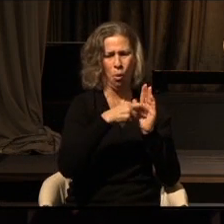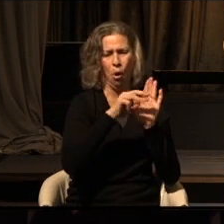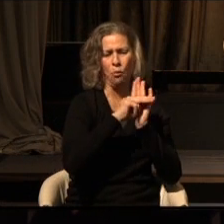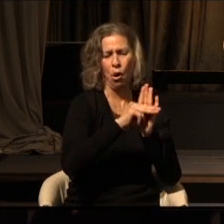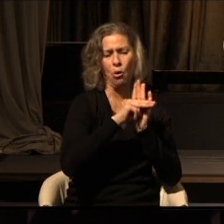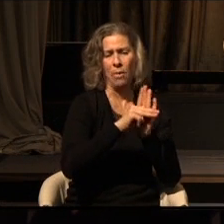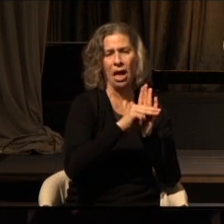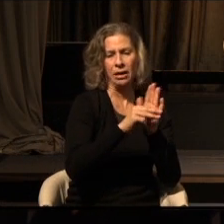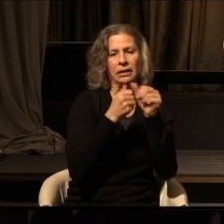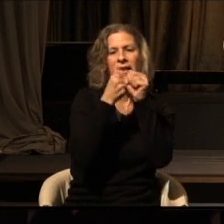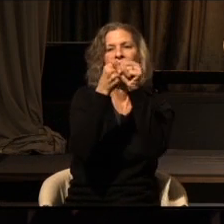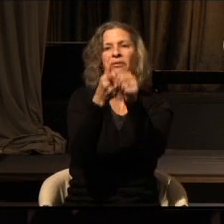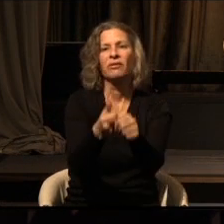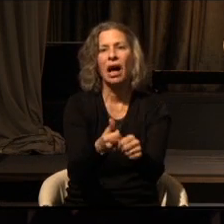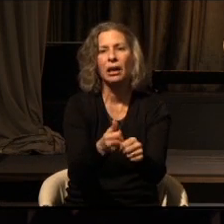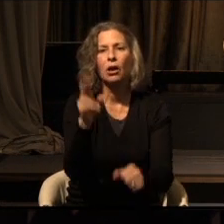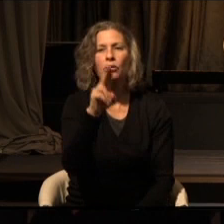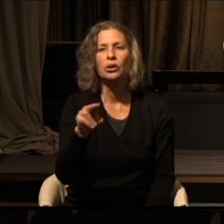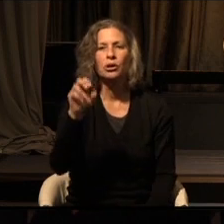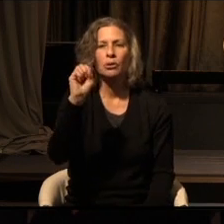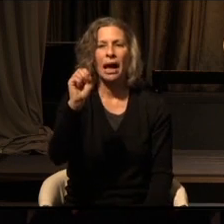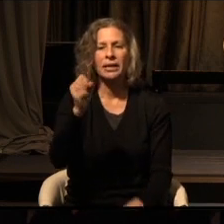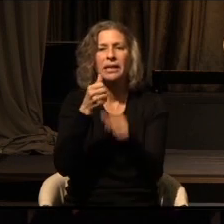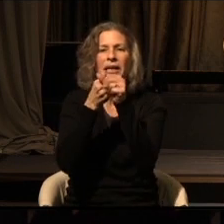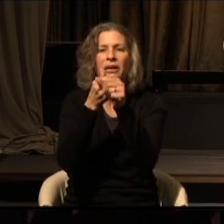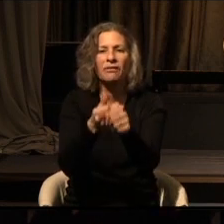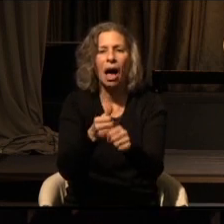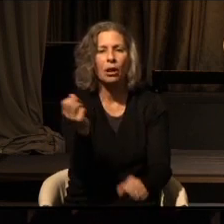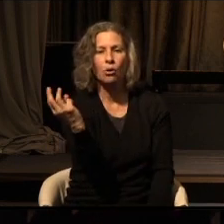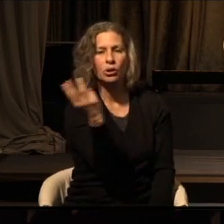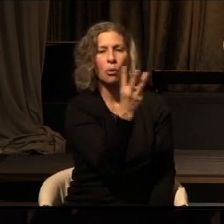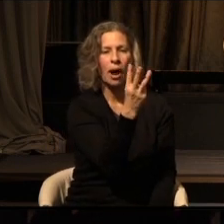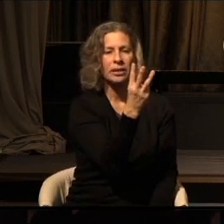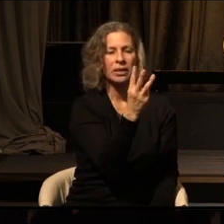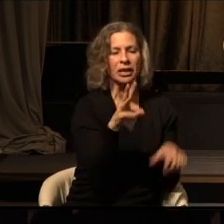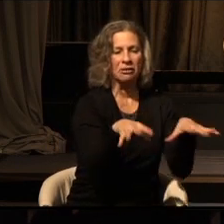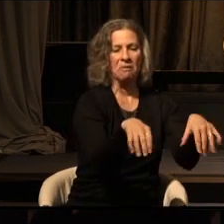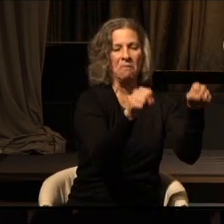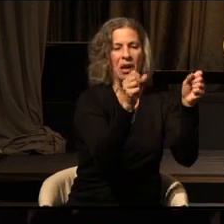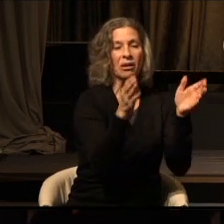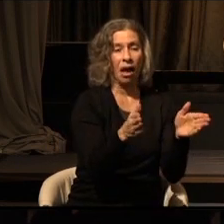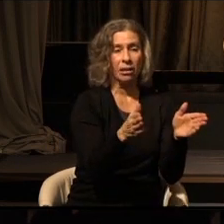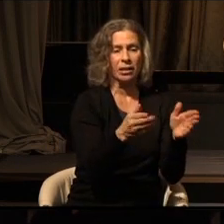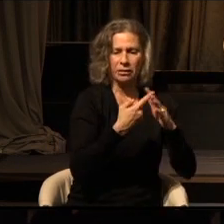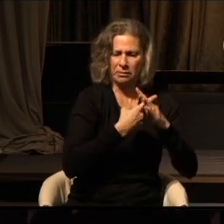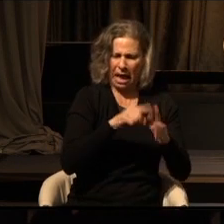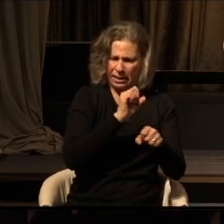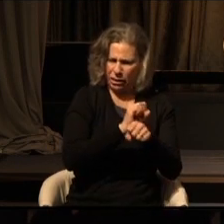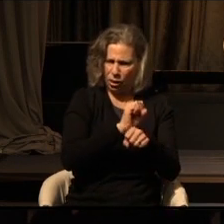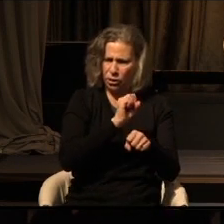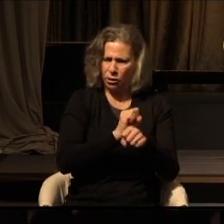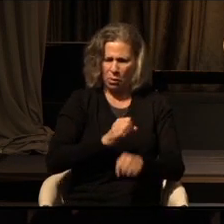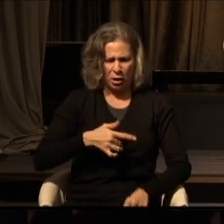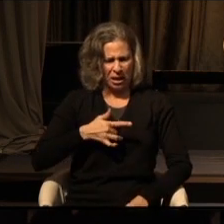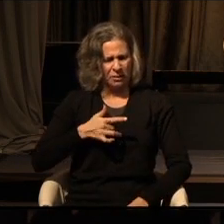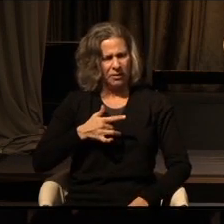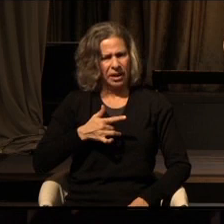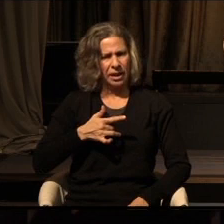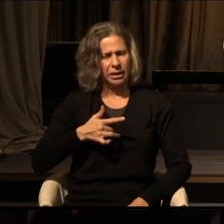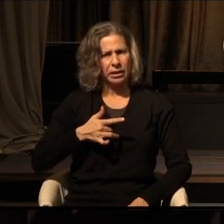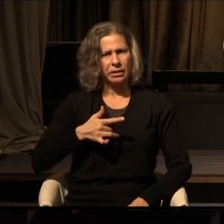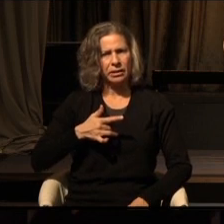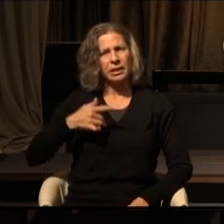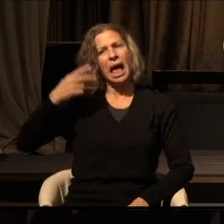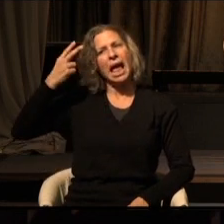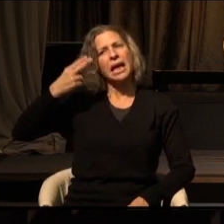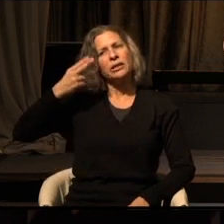learns from the canon of the Western colonists. But as he starts to work, he feels his ancestors talk to